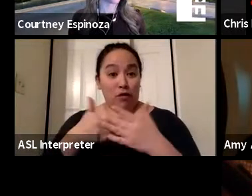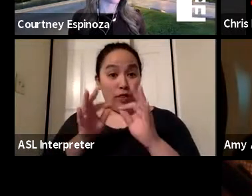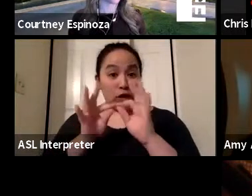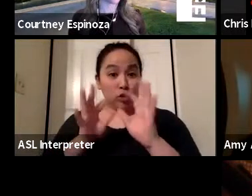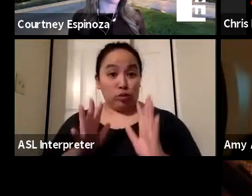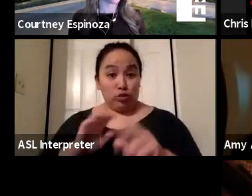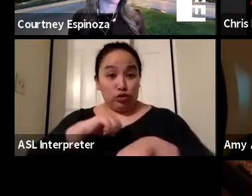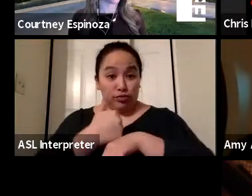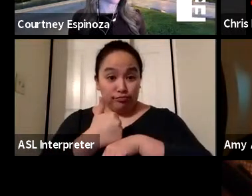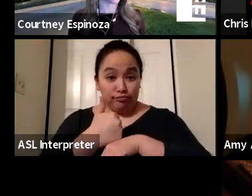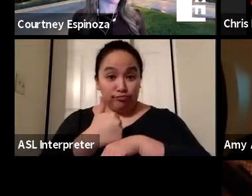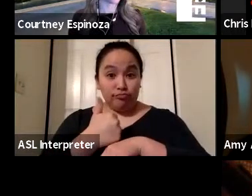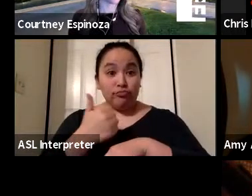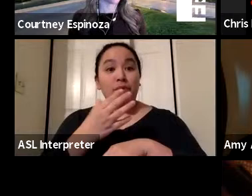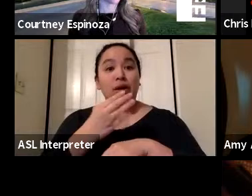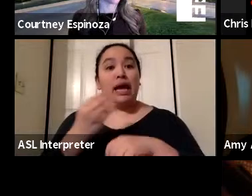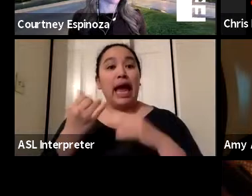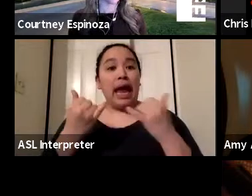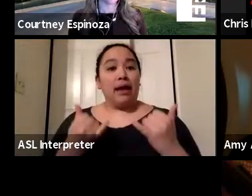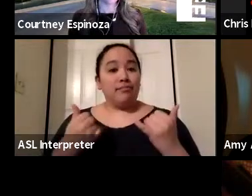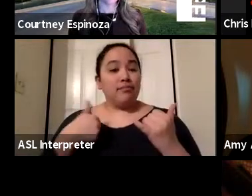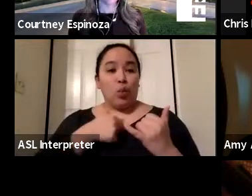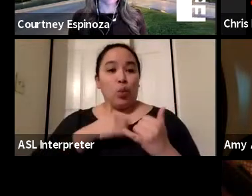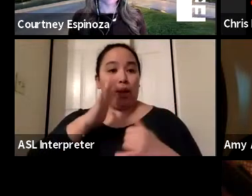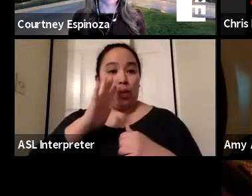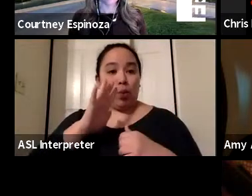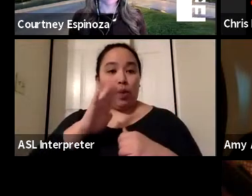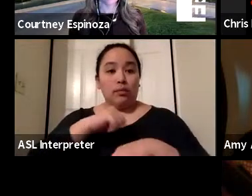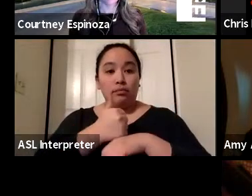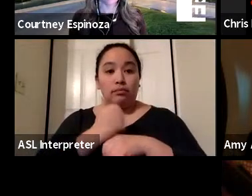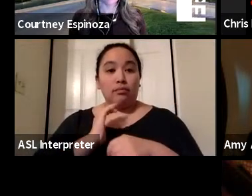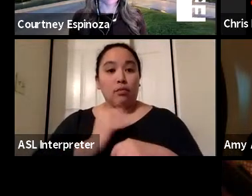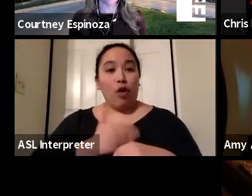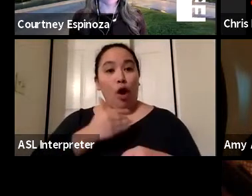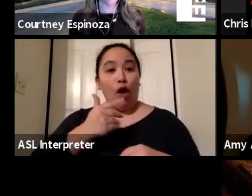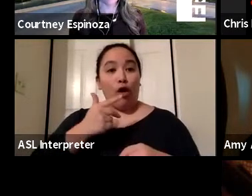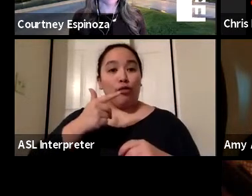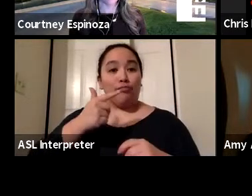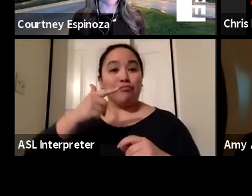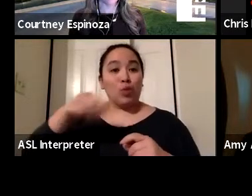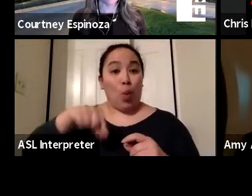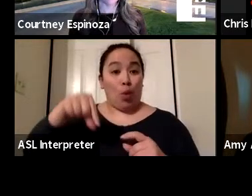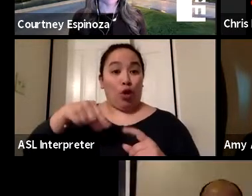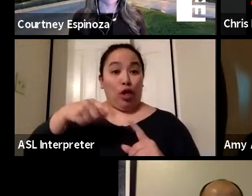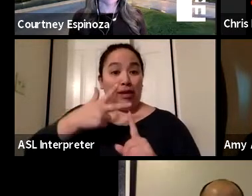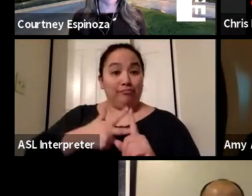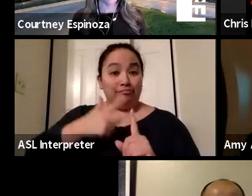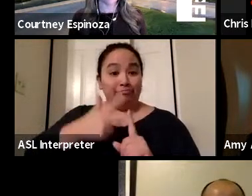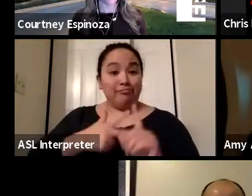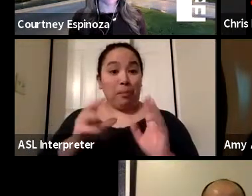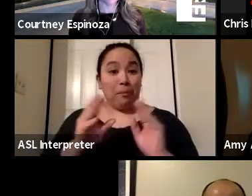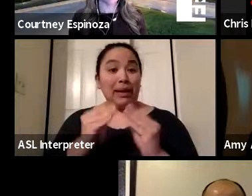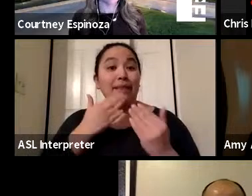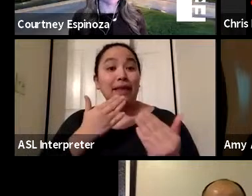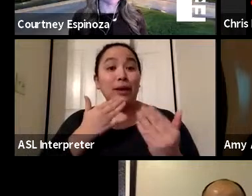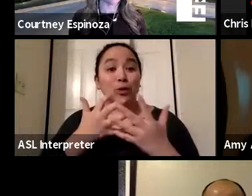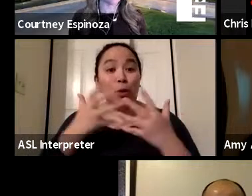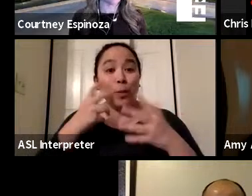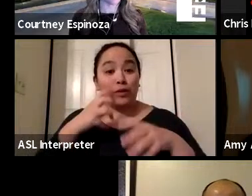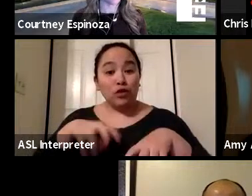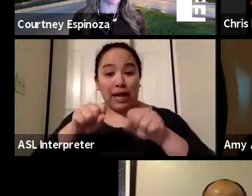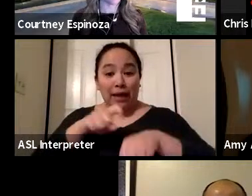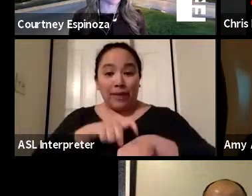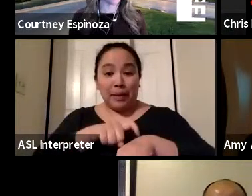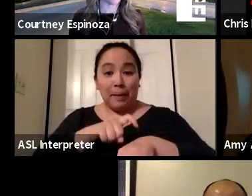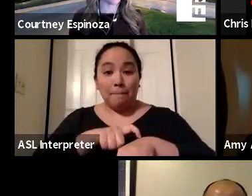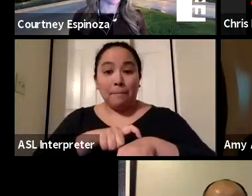online, and we're going to officially kick off the quarterly meeting. Thank you all for making time this evening. It is officially